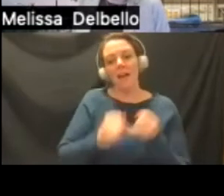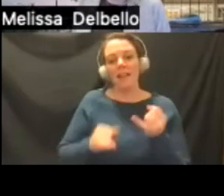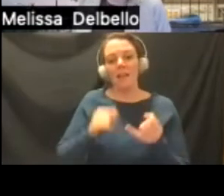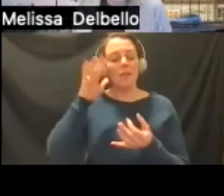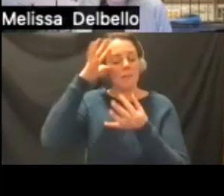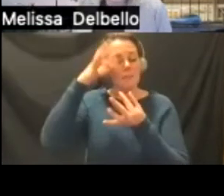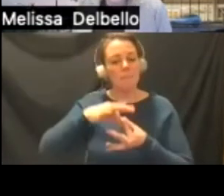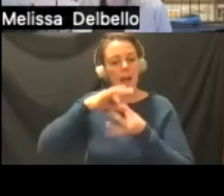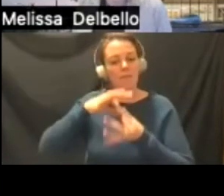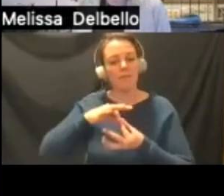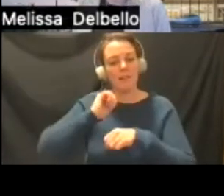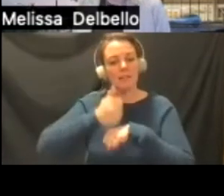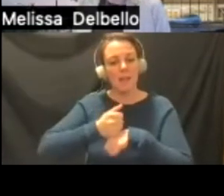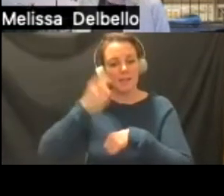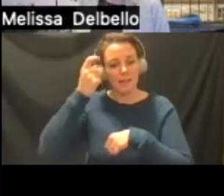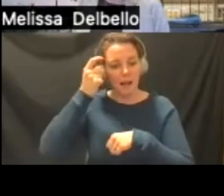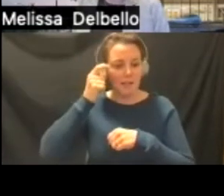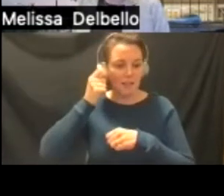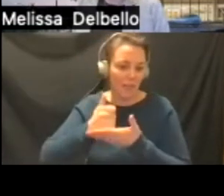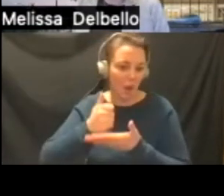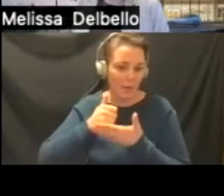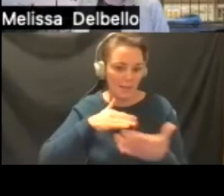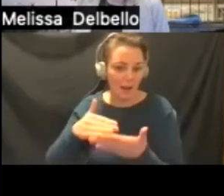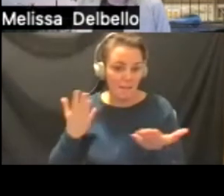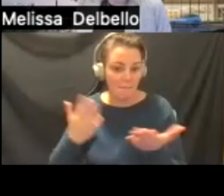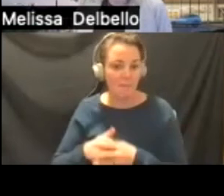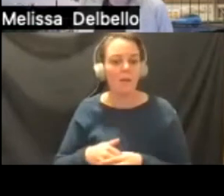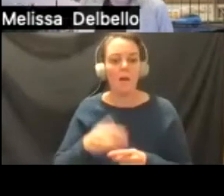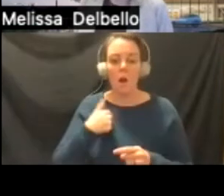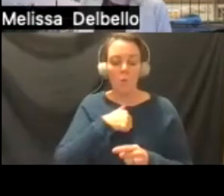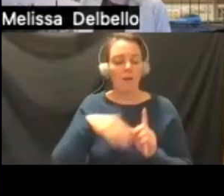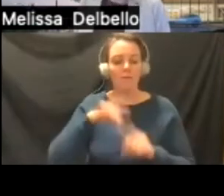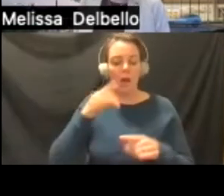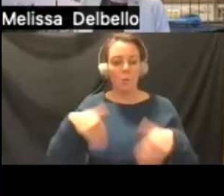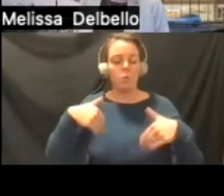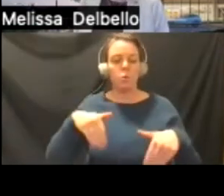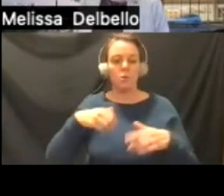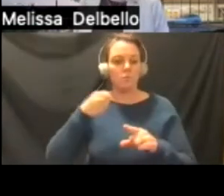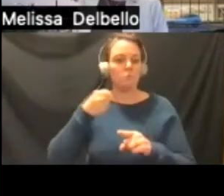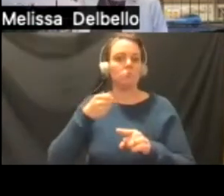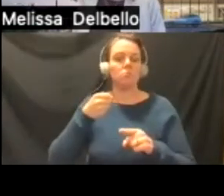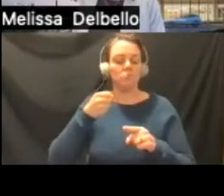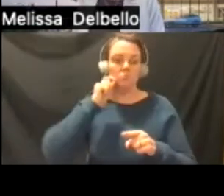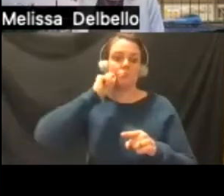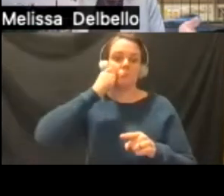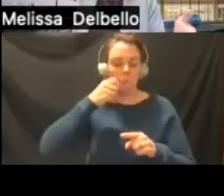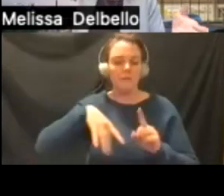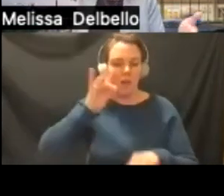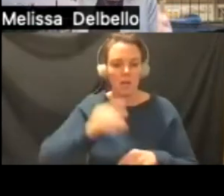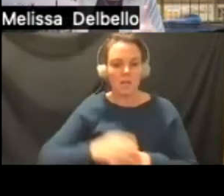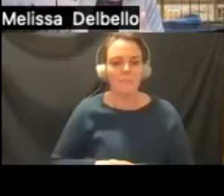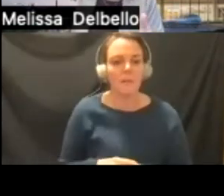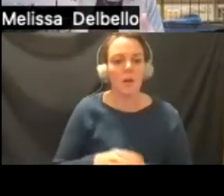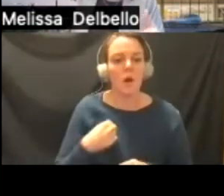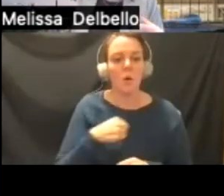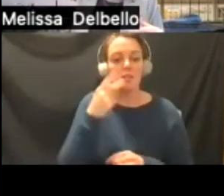mindfulness-based cognitive therapy study, we also found some of the most striking findings, I think, is that we saw that